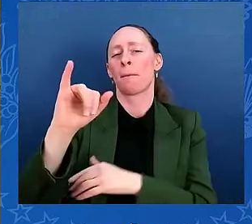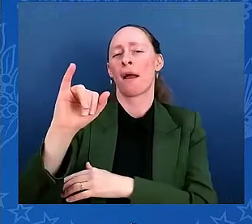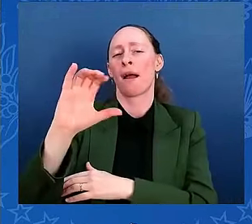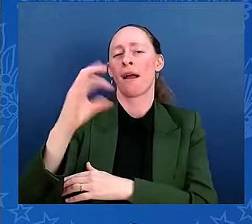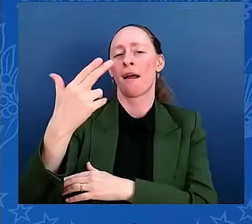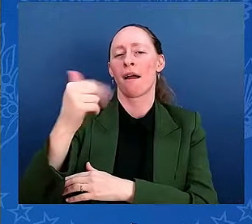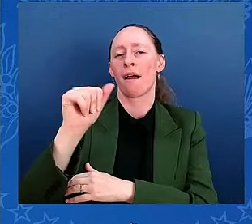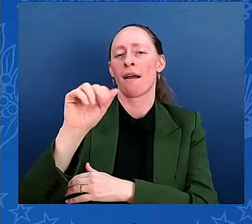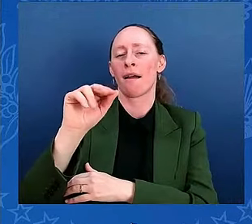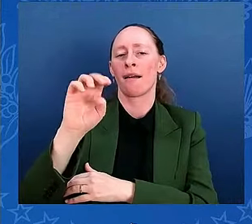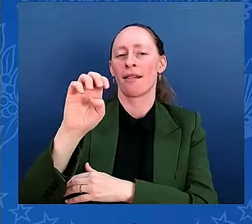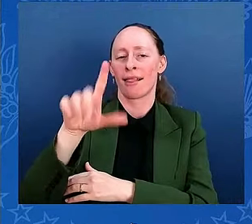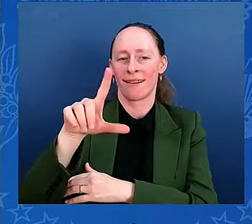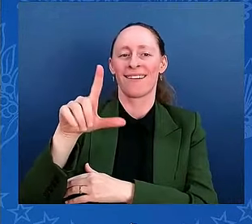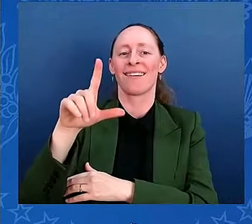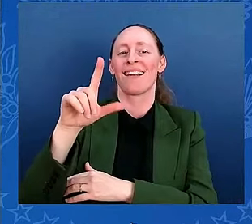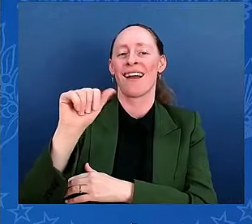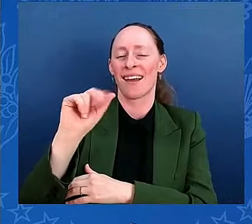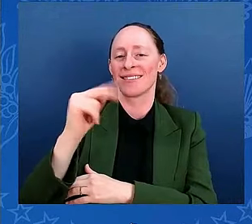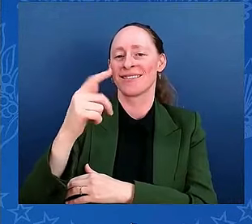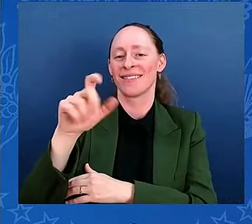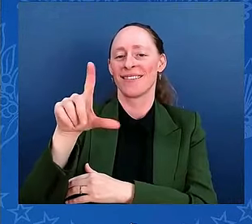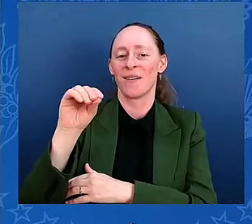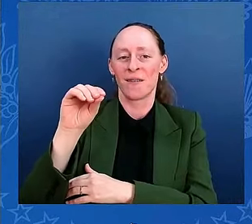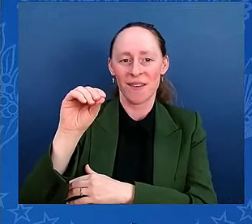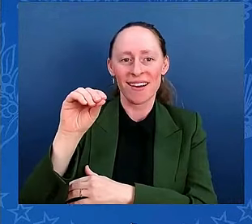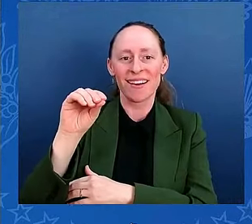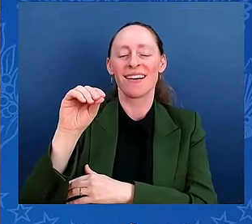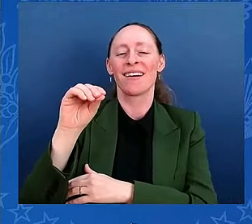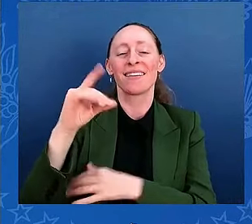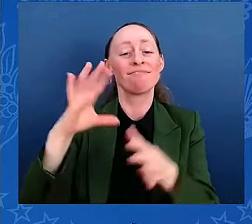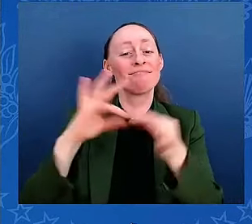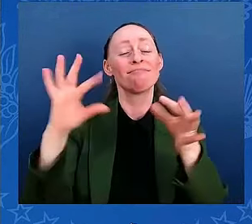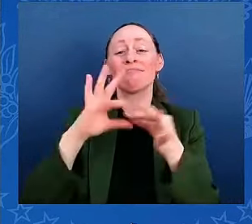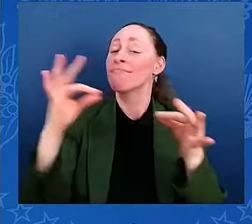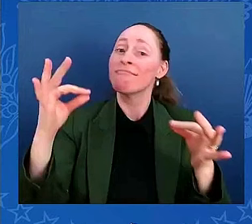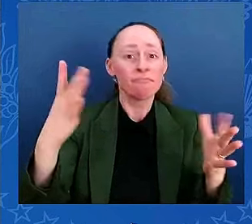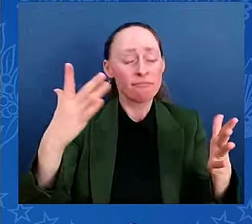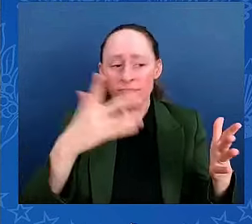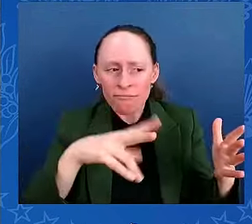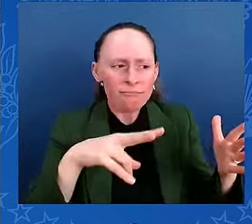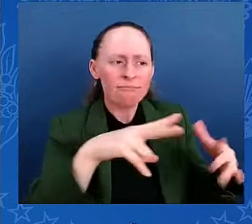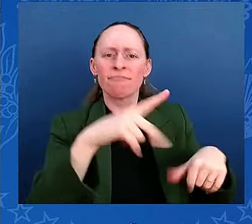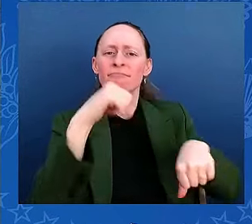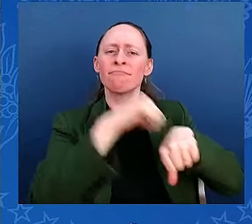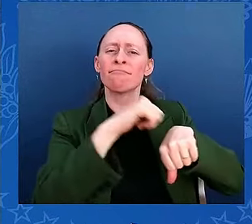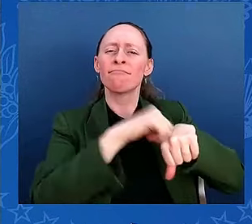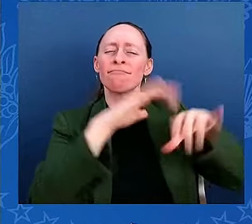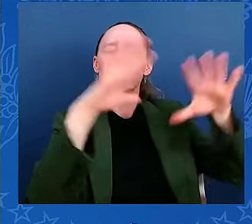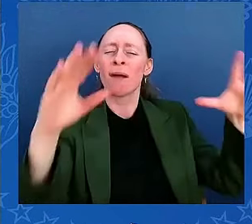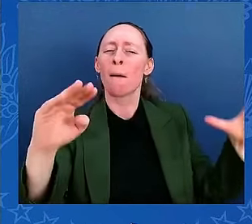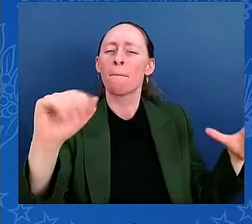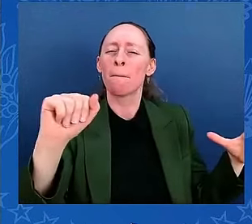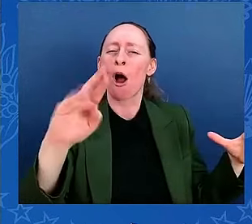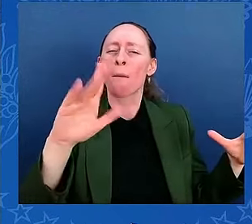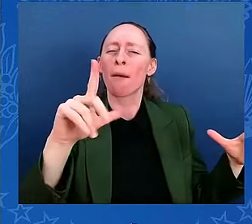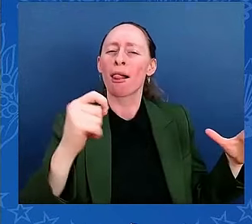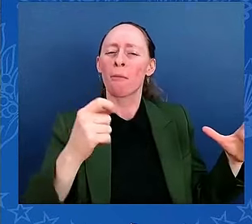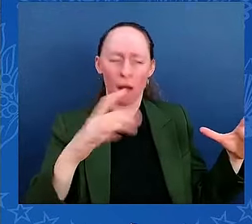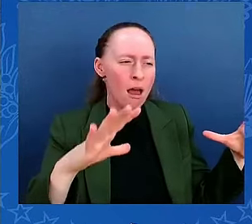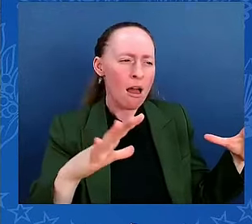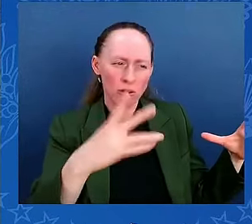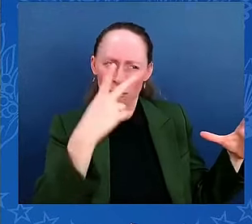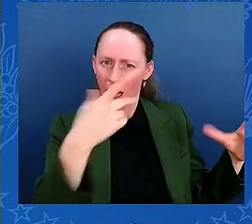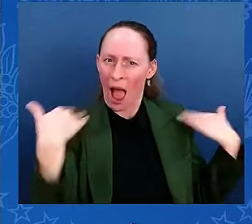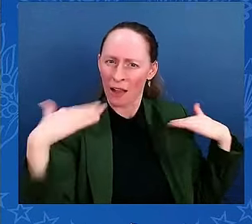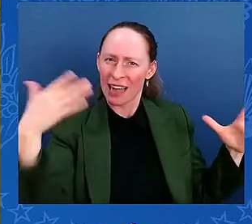I carved until I set it free. I saw an angel in the marble, and I carved till I set it free. To me, that's the